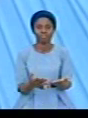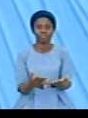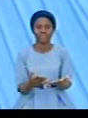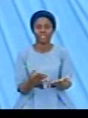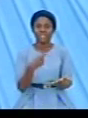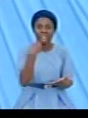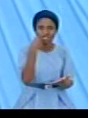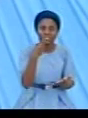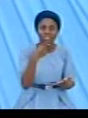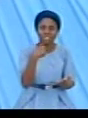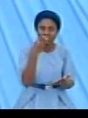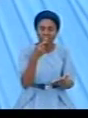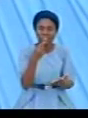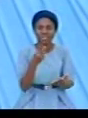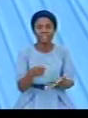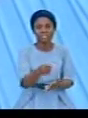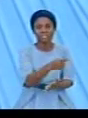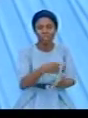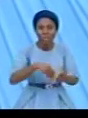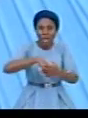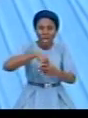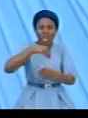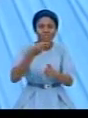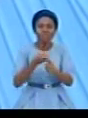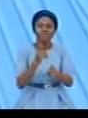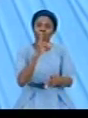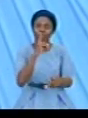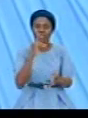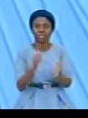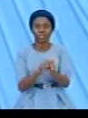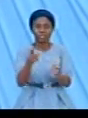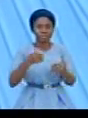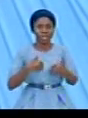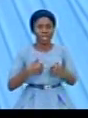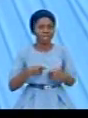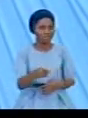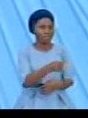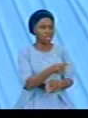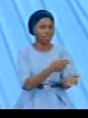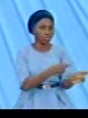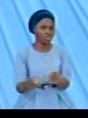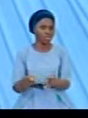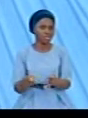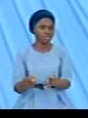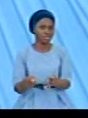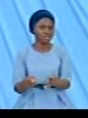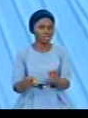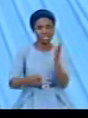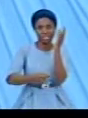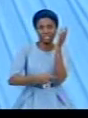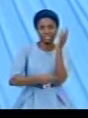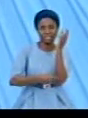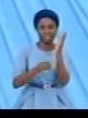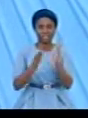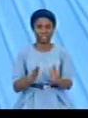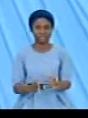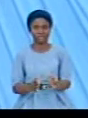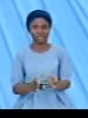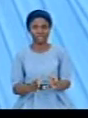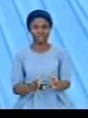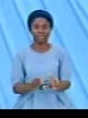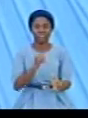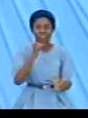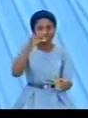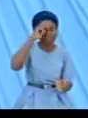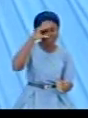And because I have them already, a tempter coming, come to a herbalist, come to a DJ man, come to make